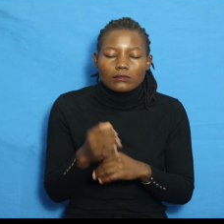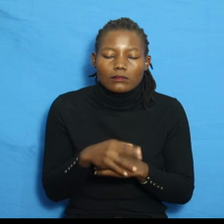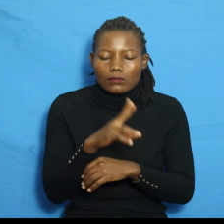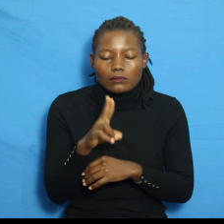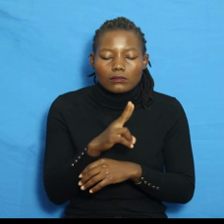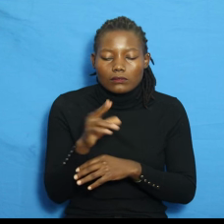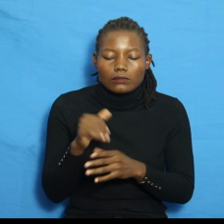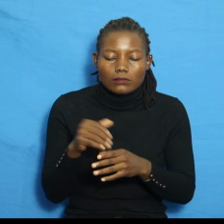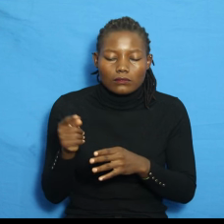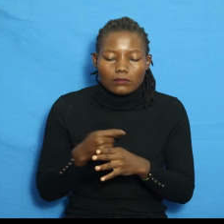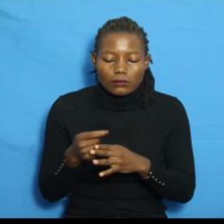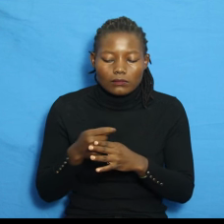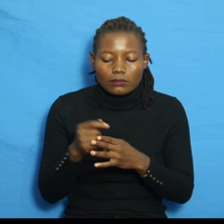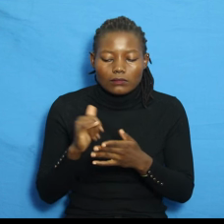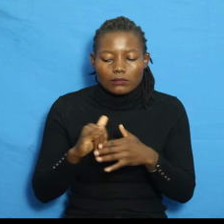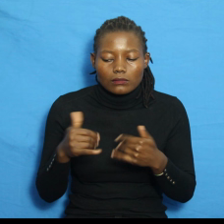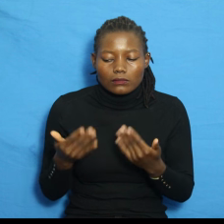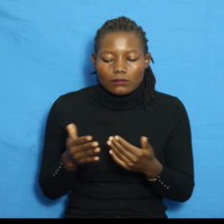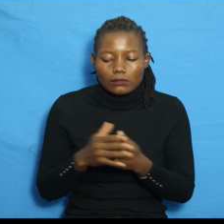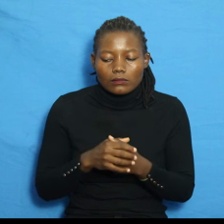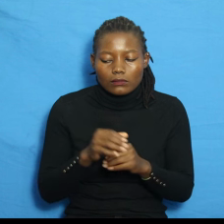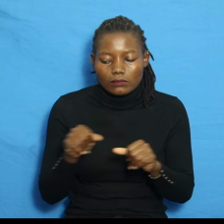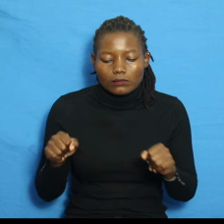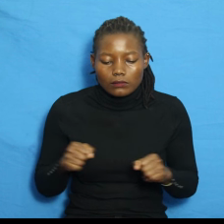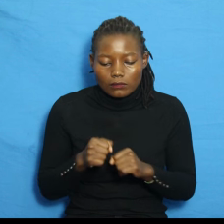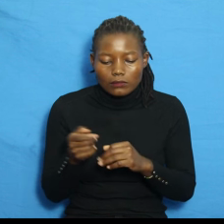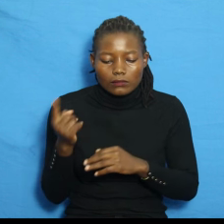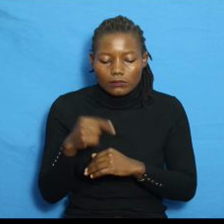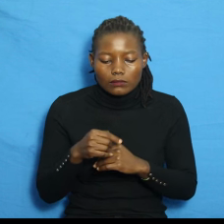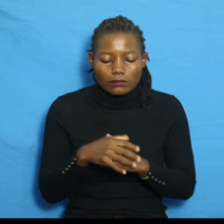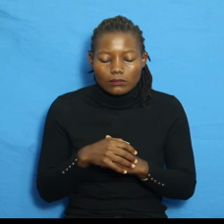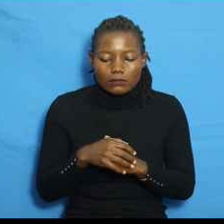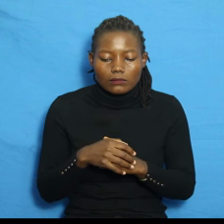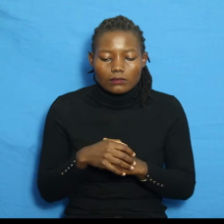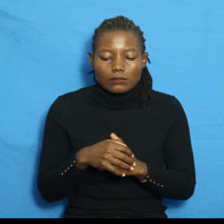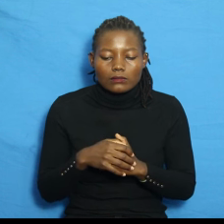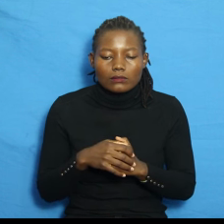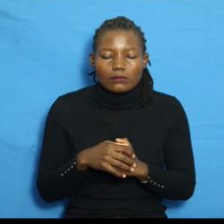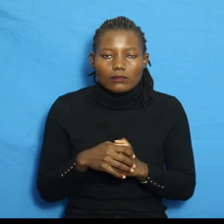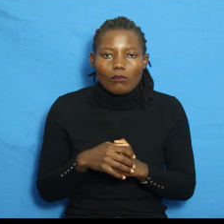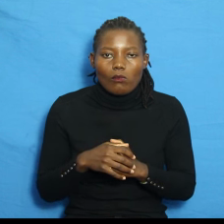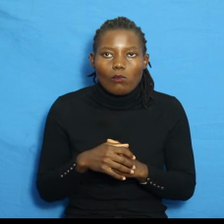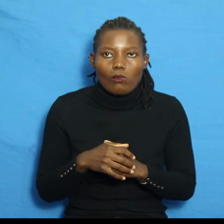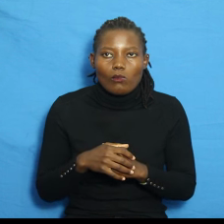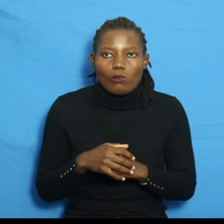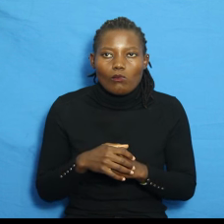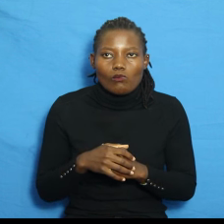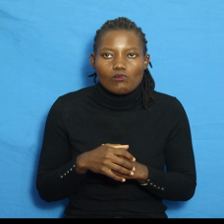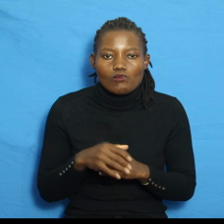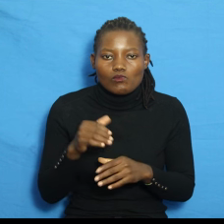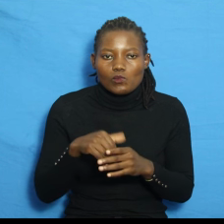with very minimal effort that is put in terms of training. So that is how the liver system comes